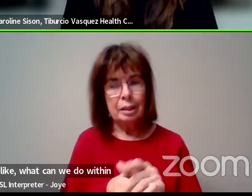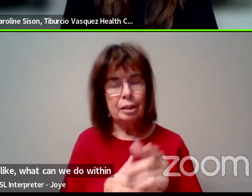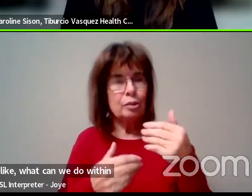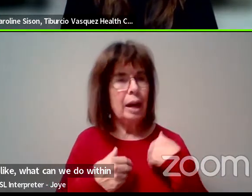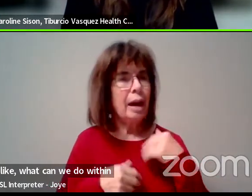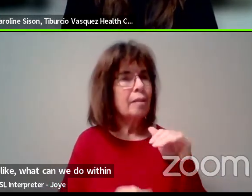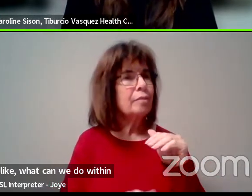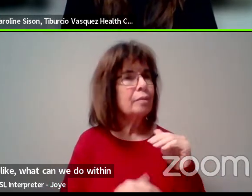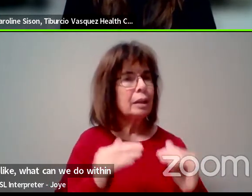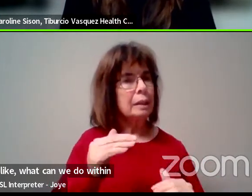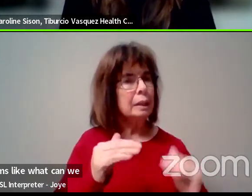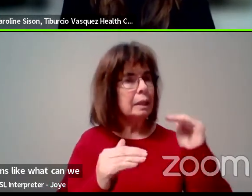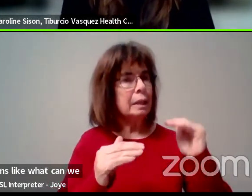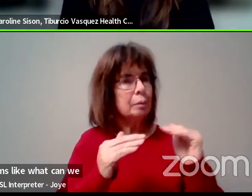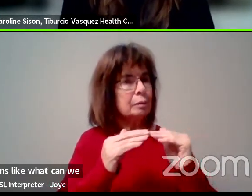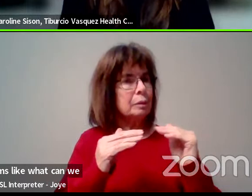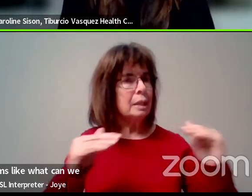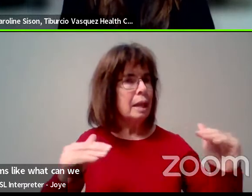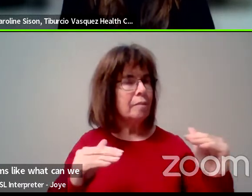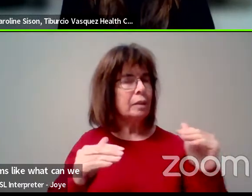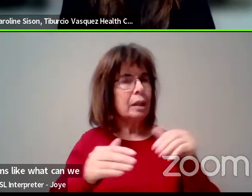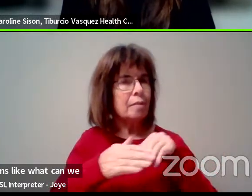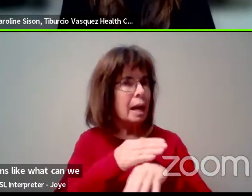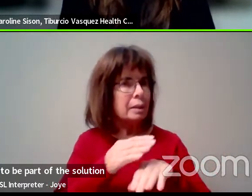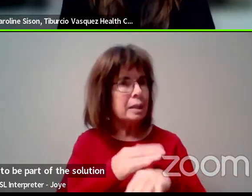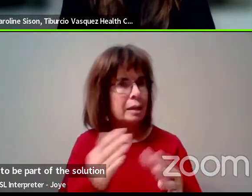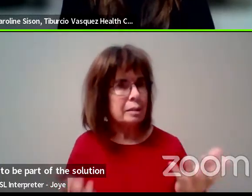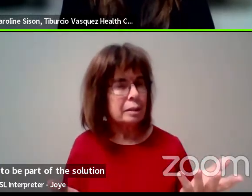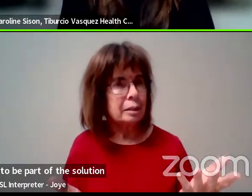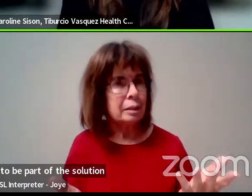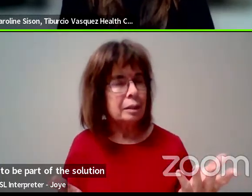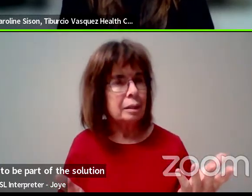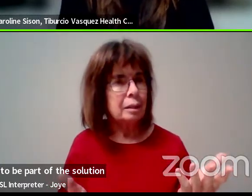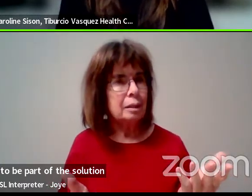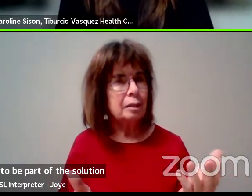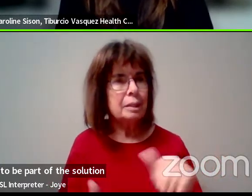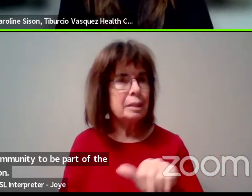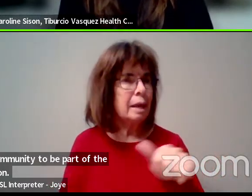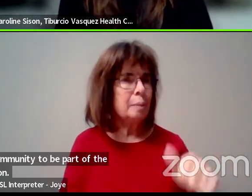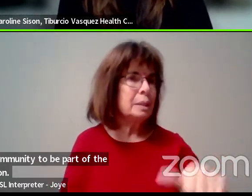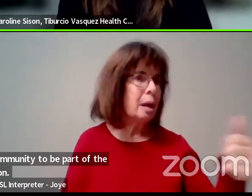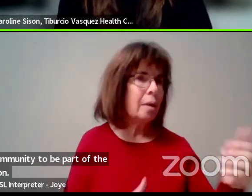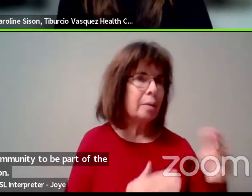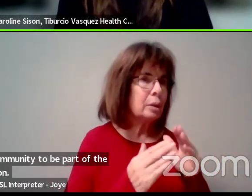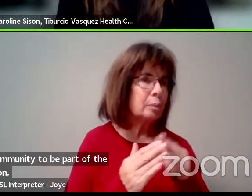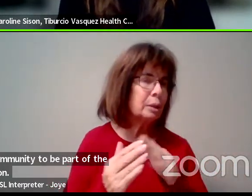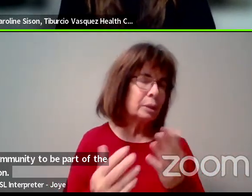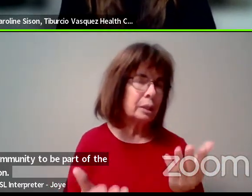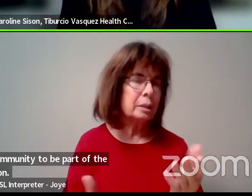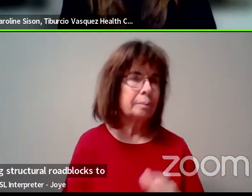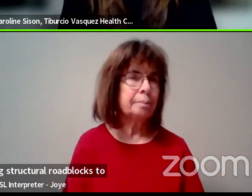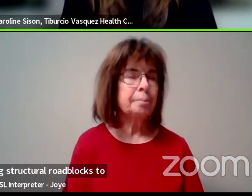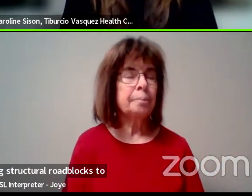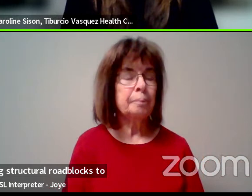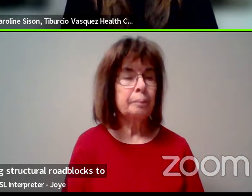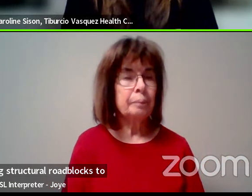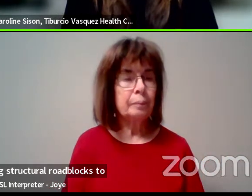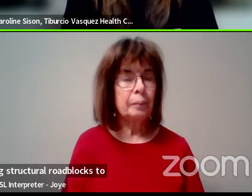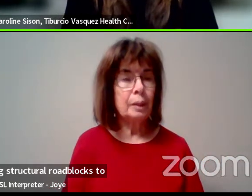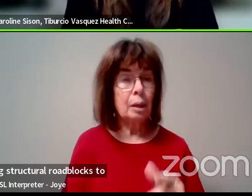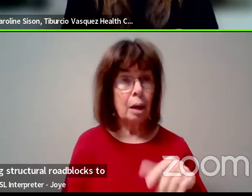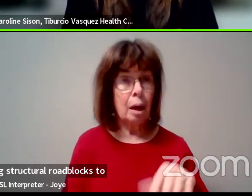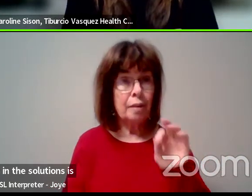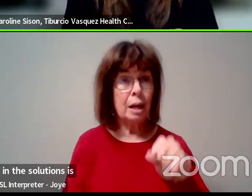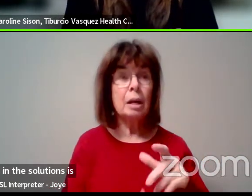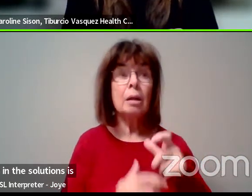level of access to information as, other communities as well. So, we find a lot of our work